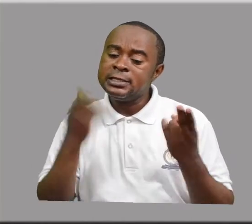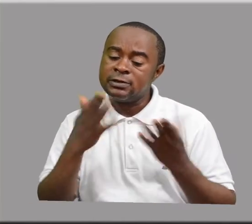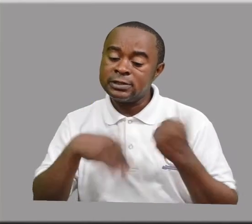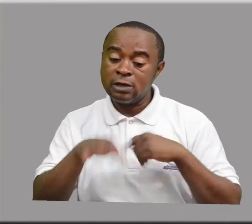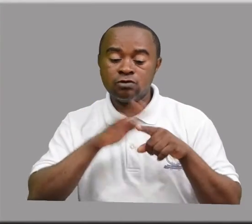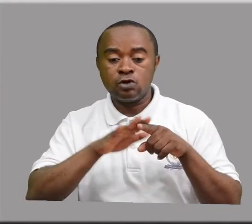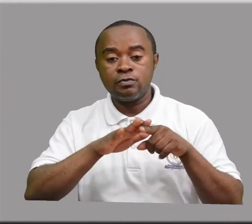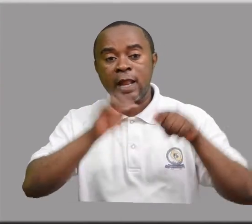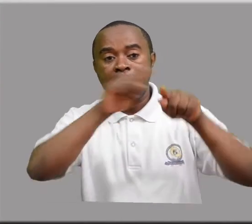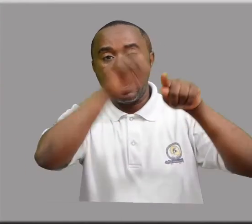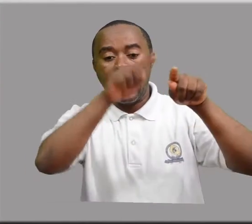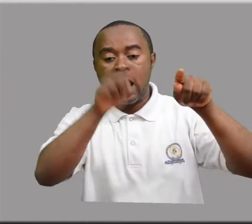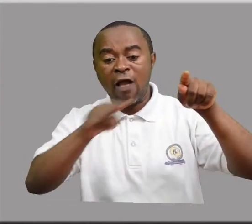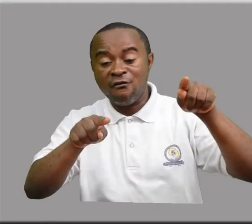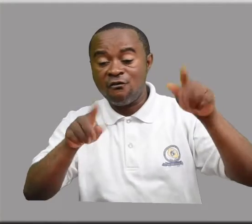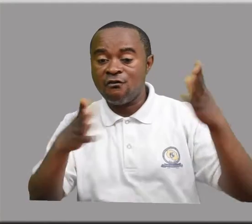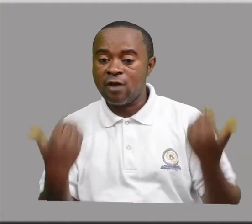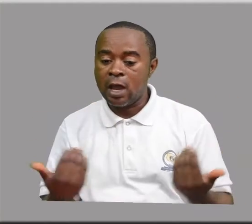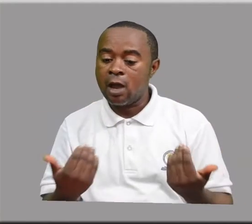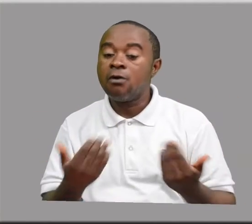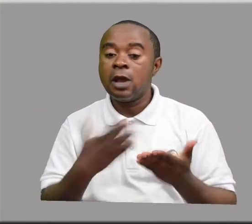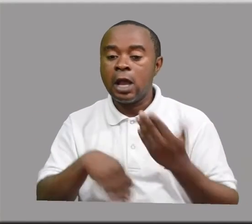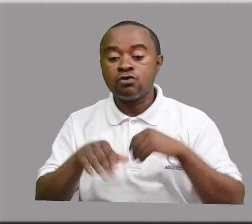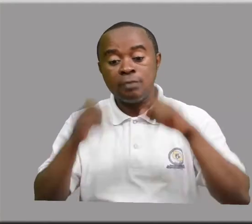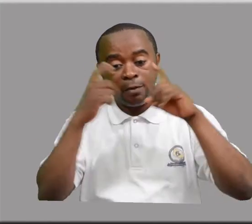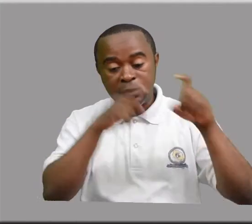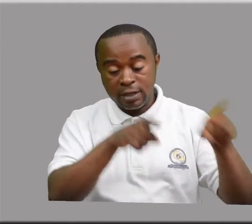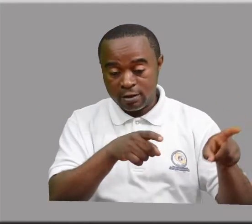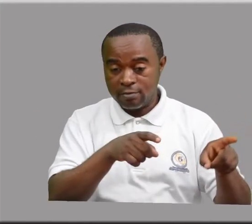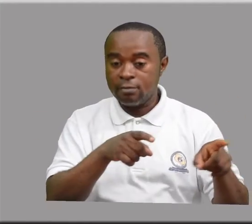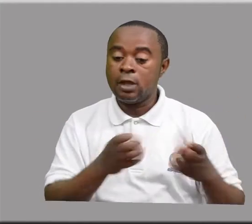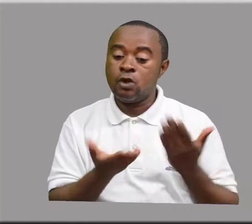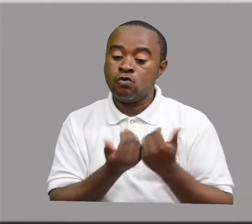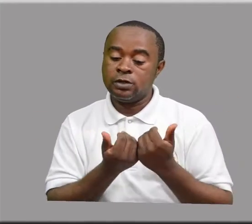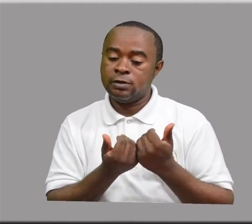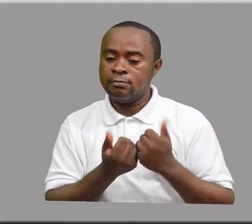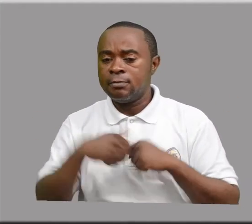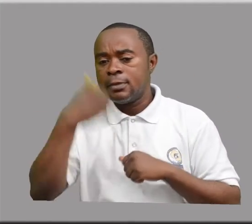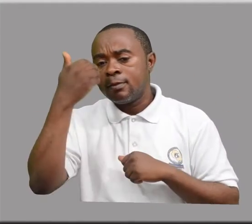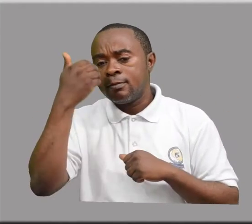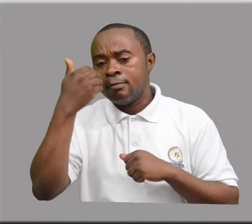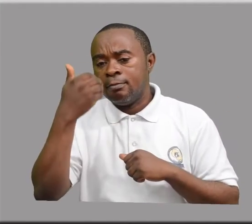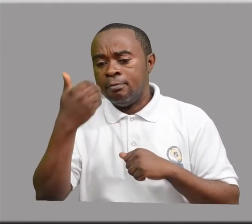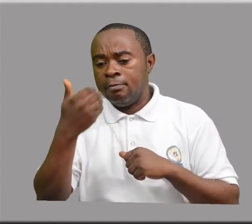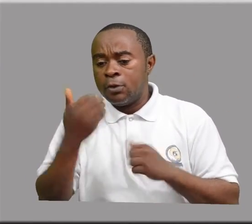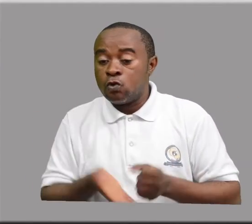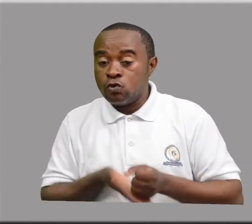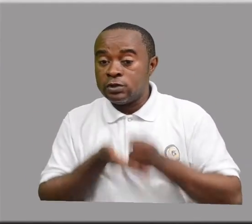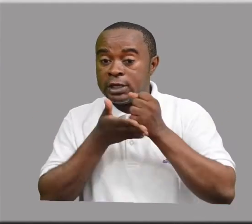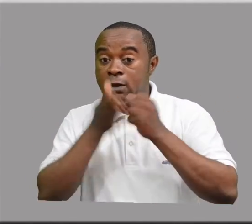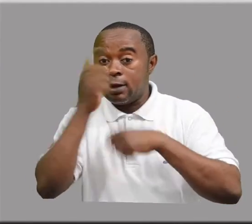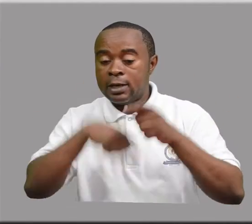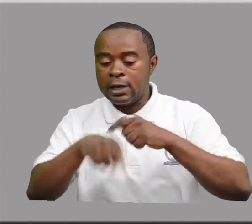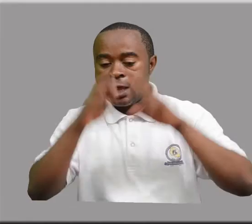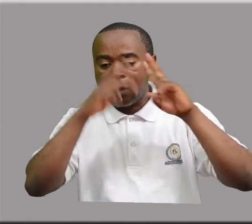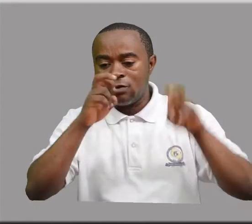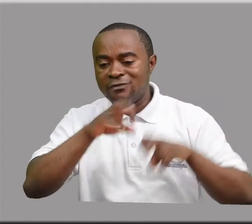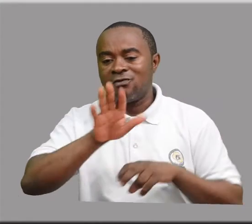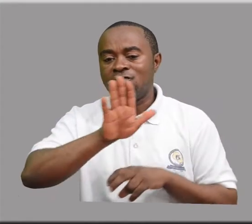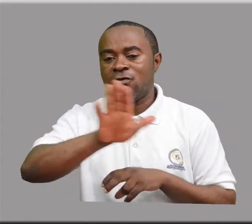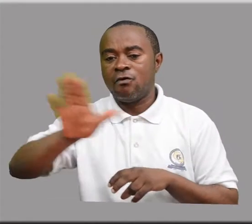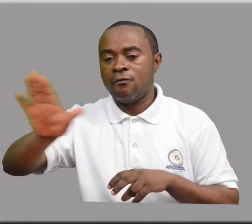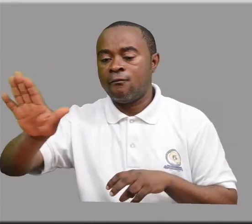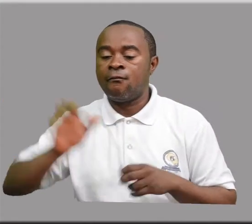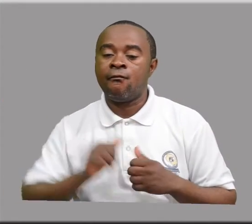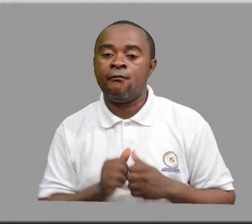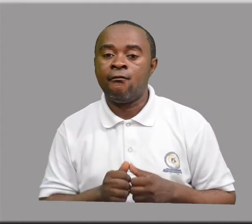show exactly how the variables are related. Independent variable and dependent variable, and what are